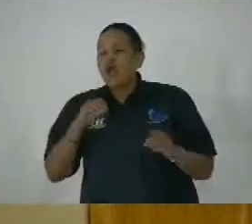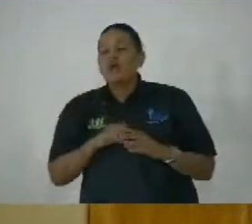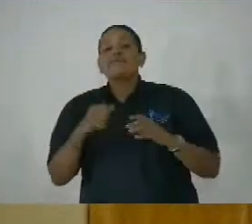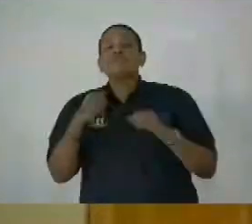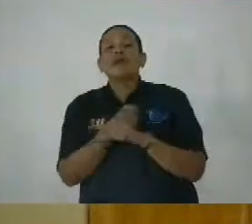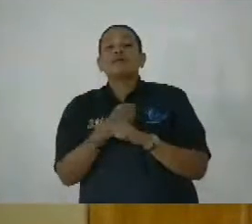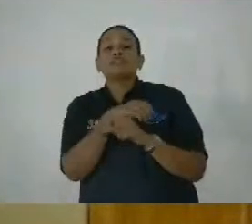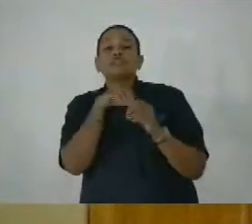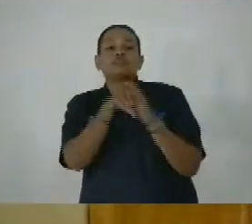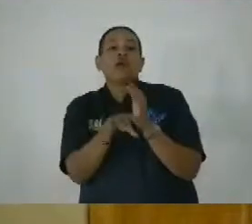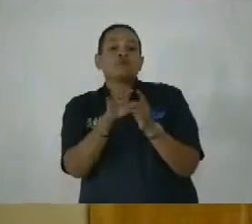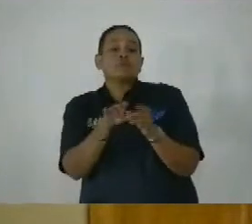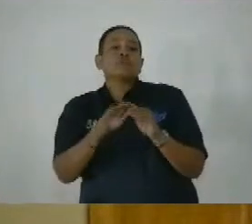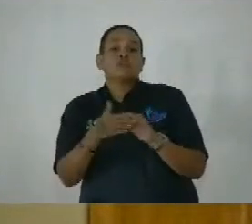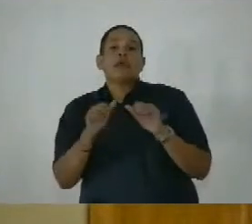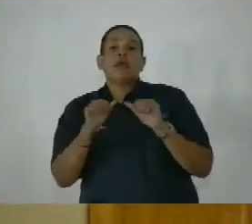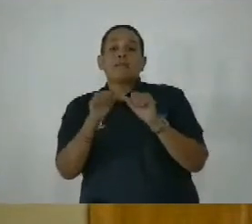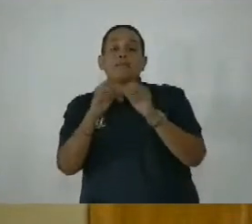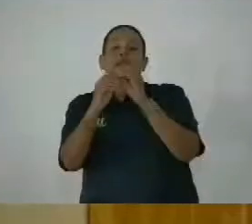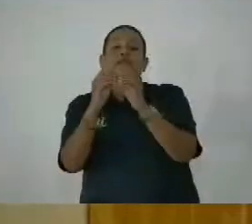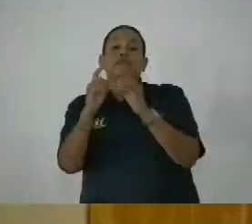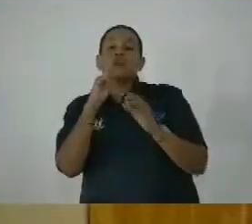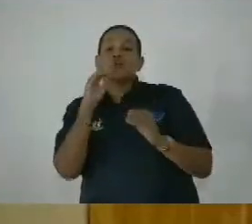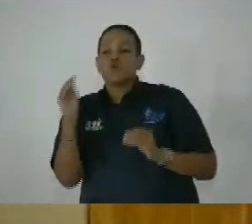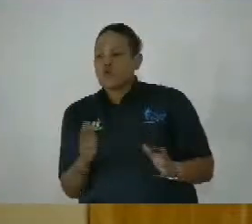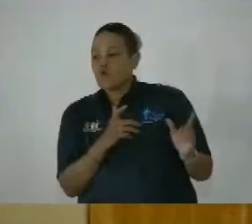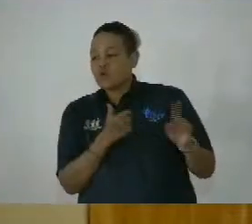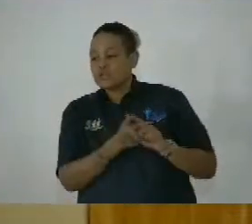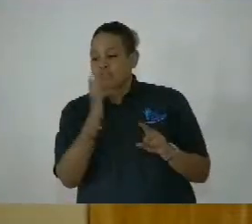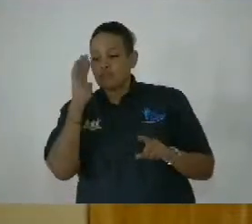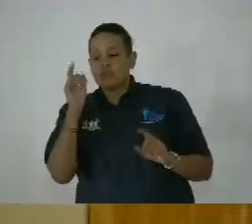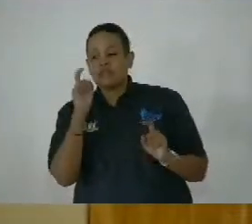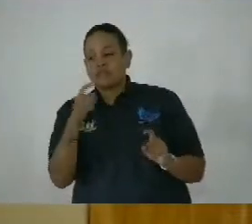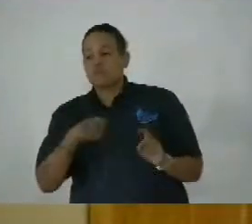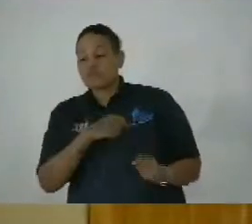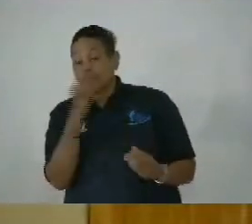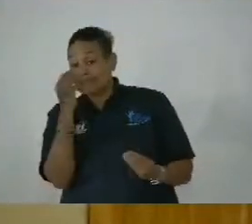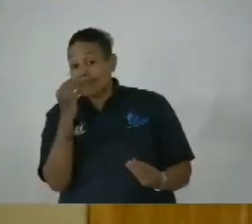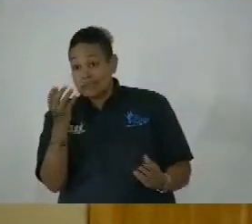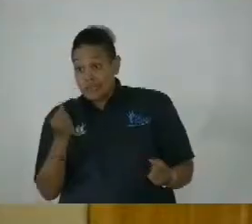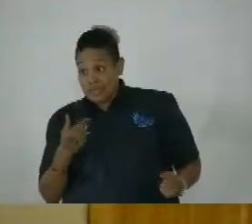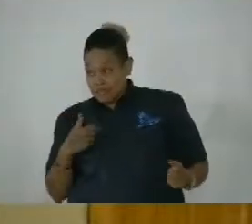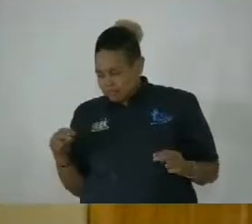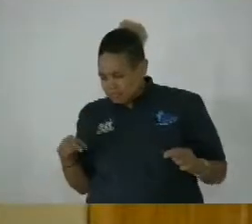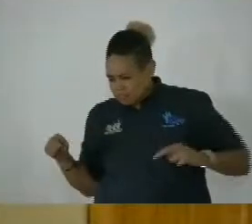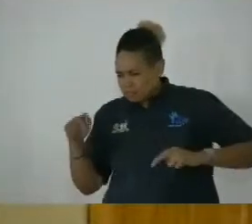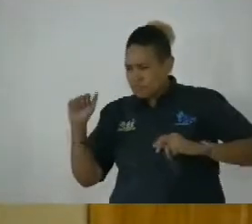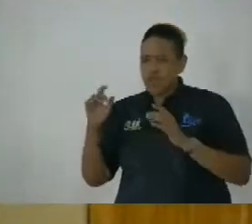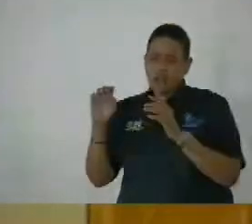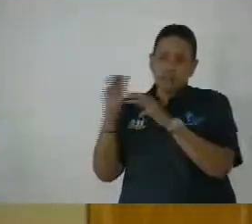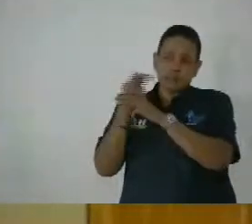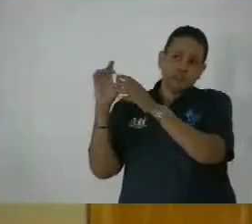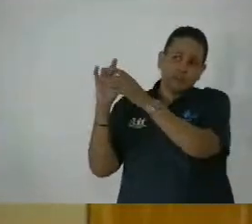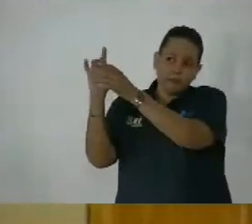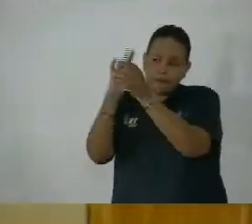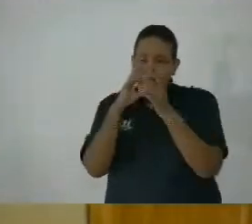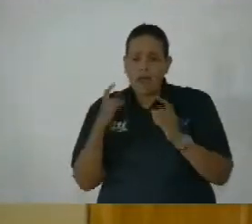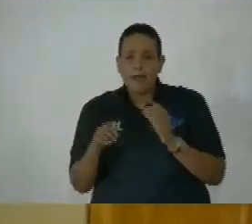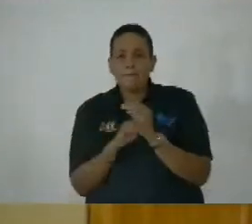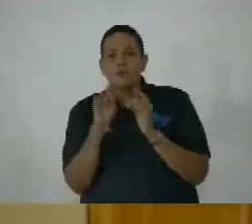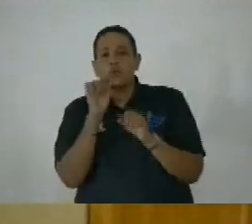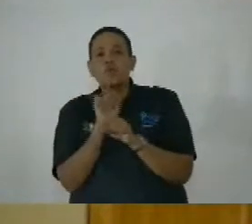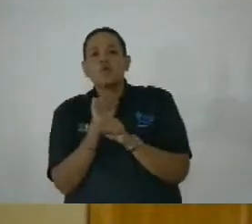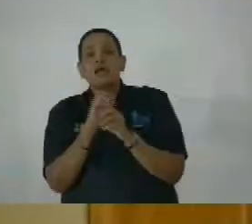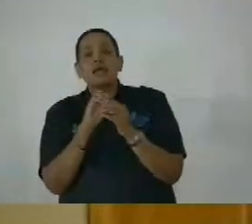fighting crimes and maintaining order. It will also give us data as we can relate to the other ministries as we work